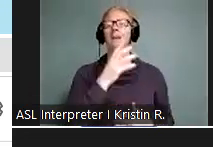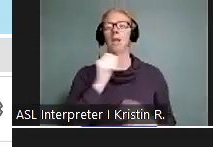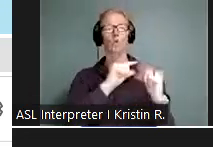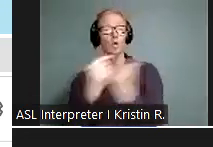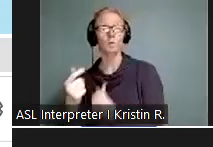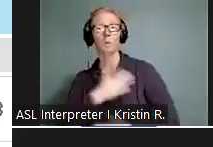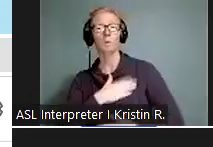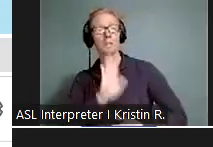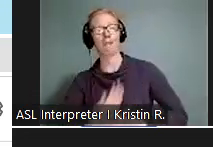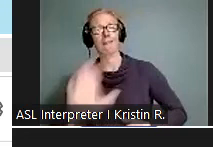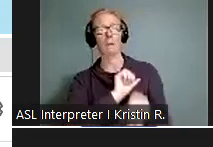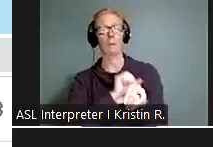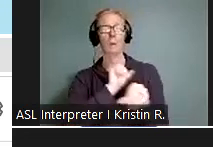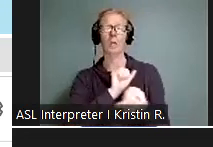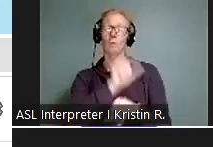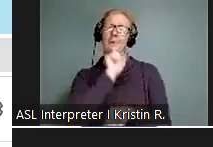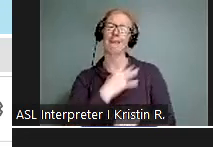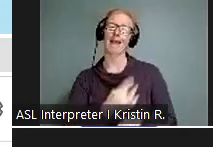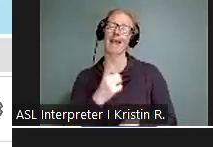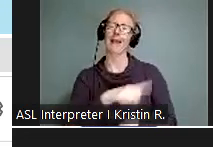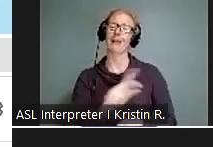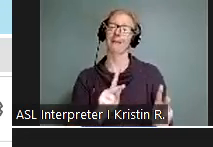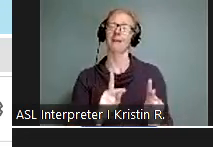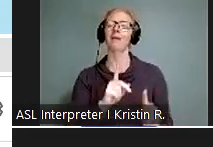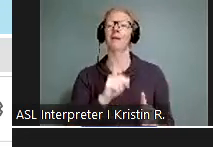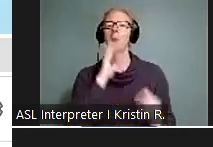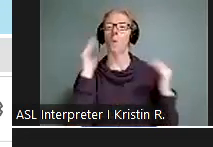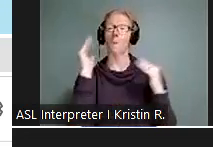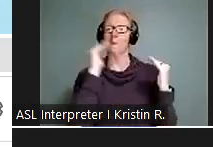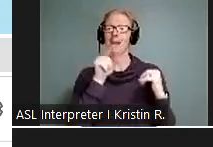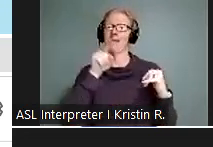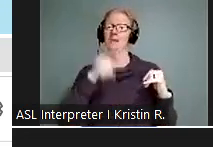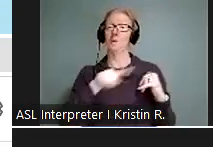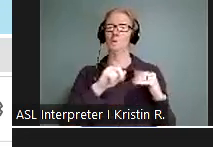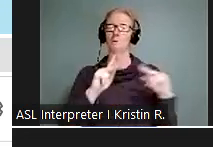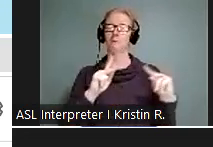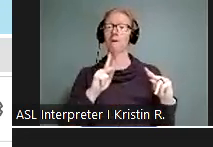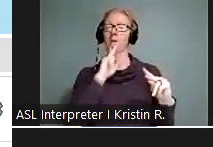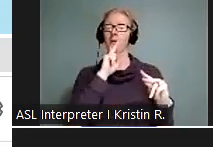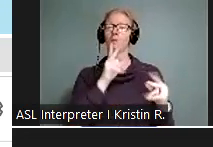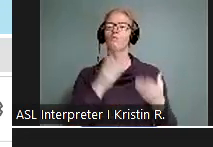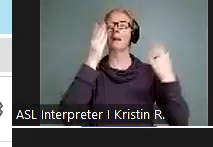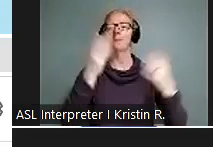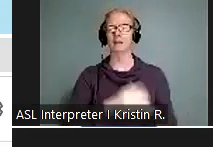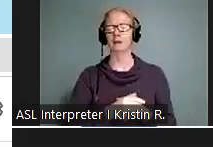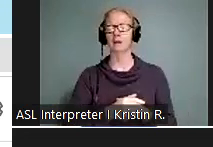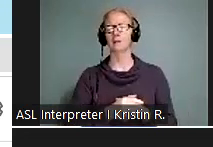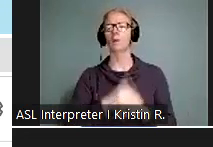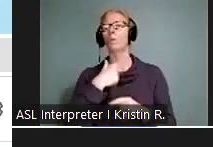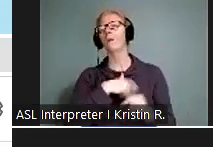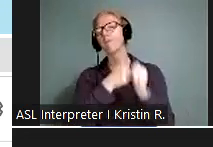we really like them. And so our hope is that, you know, these are some of the recommended folks that we like to